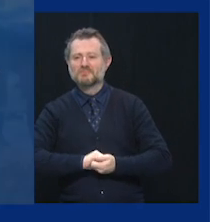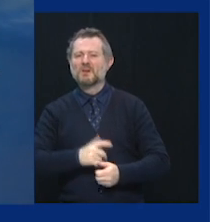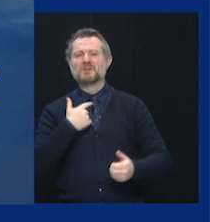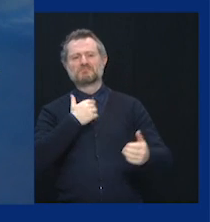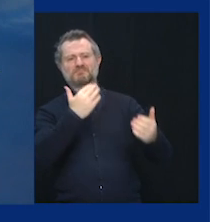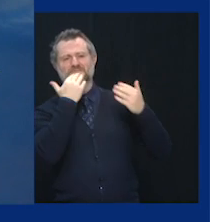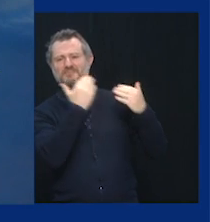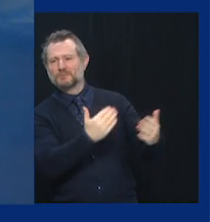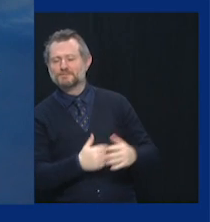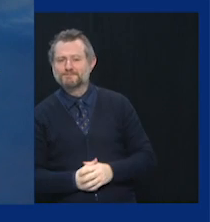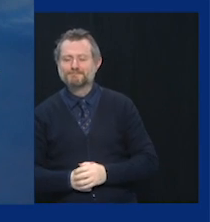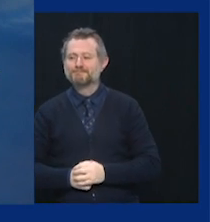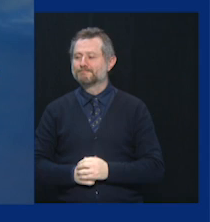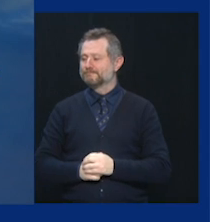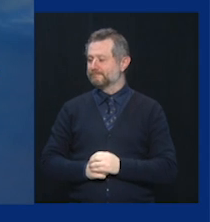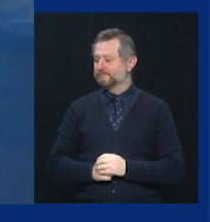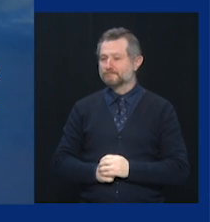for that.